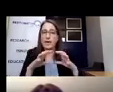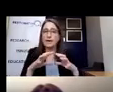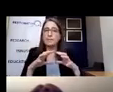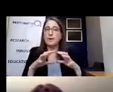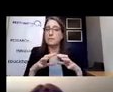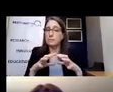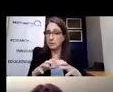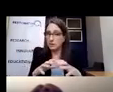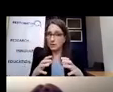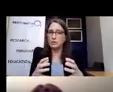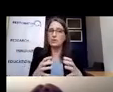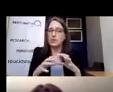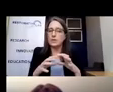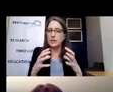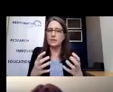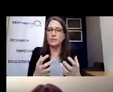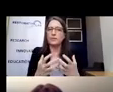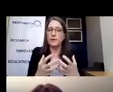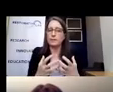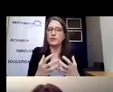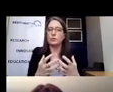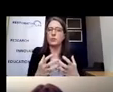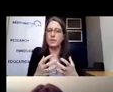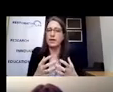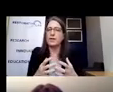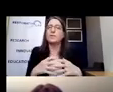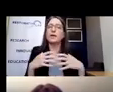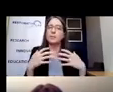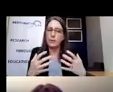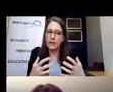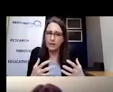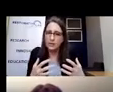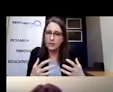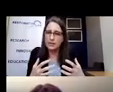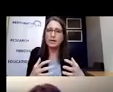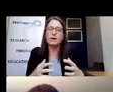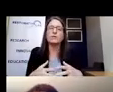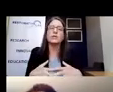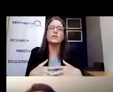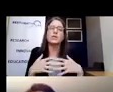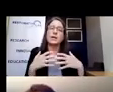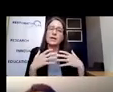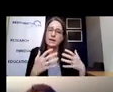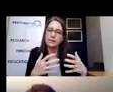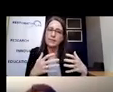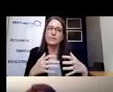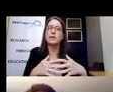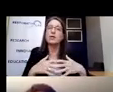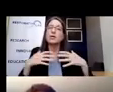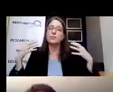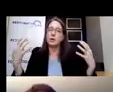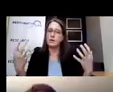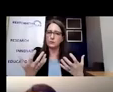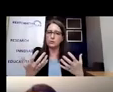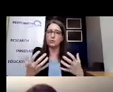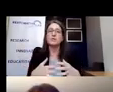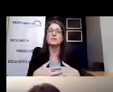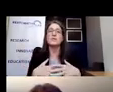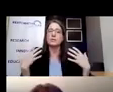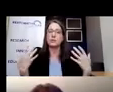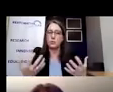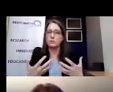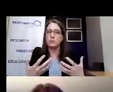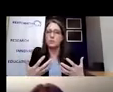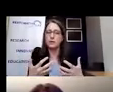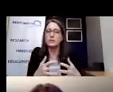broader than, but not excluding the need for the family to work together, but can bring others into that conversation and can have the family look for other resources